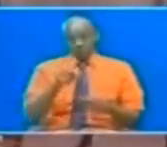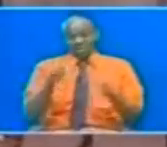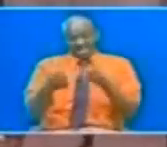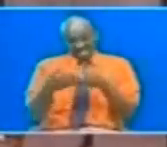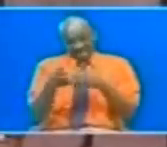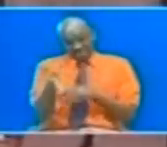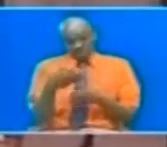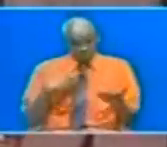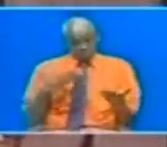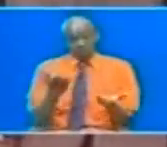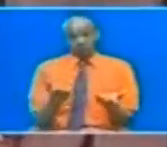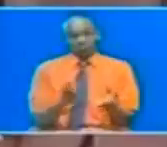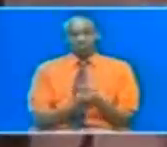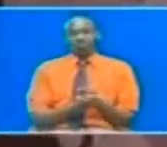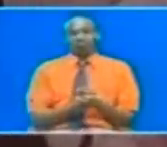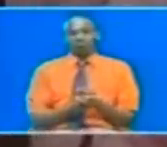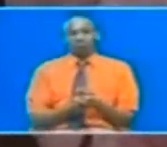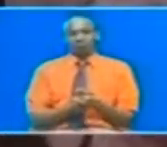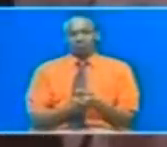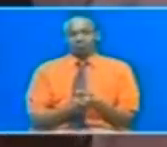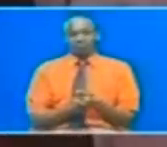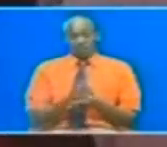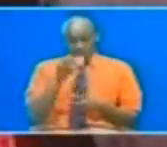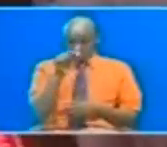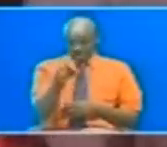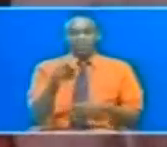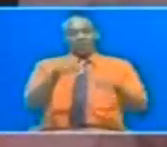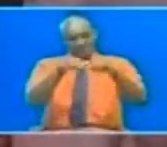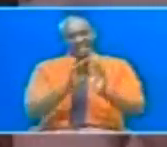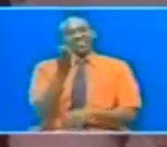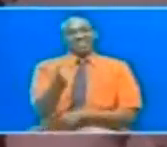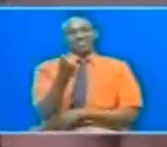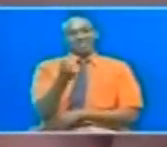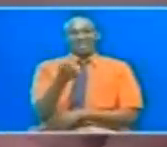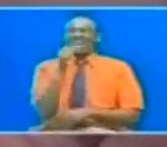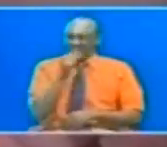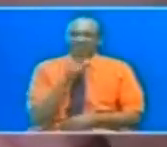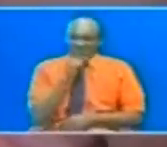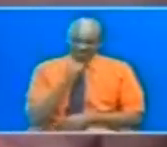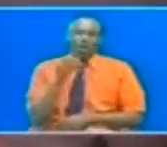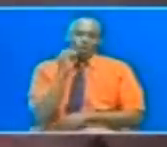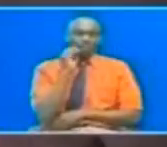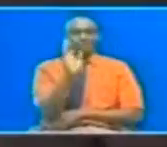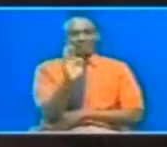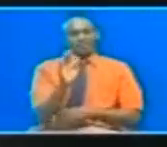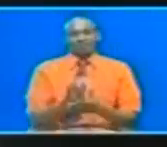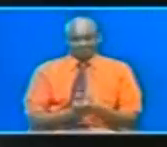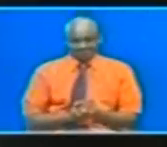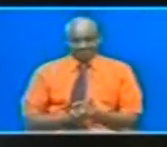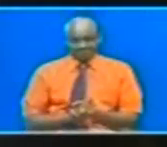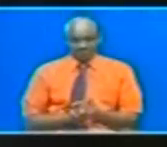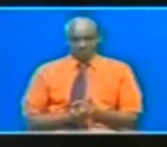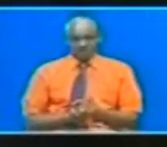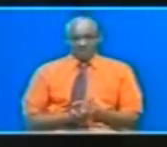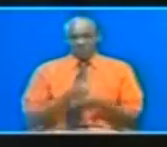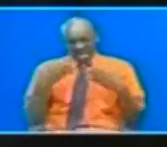the late Jaramogi Oginga Odinga. And that's where Fidel will be buried, at his grandfather's home. And indeed, there is a